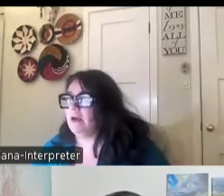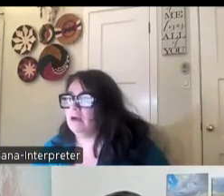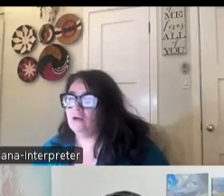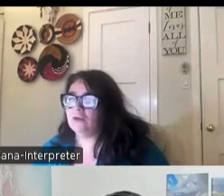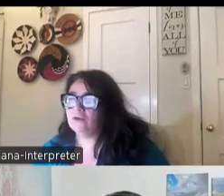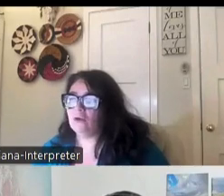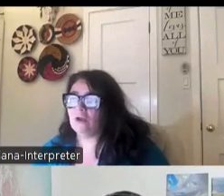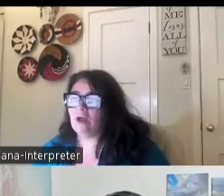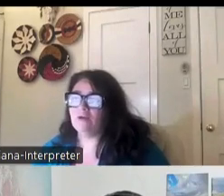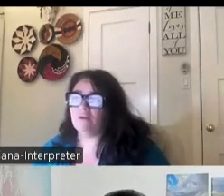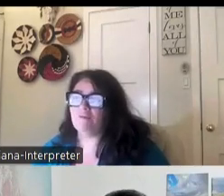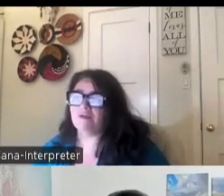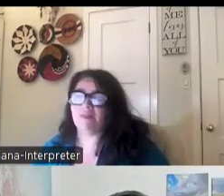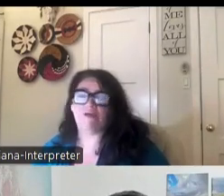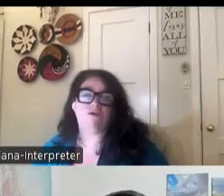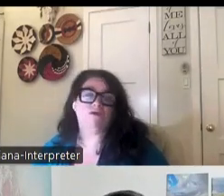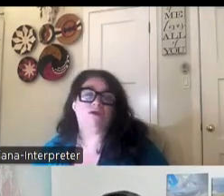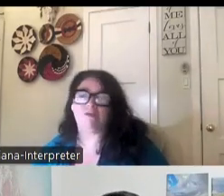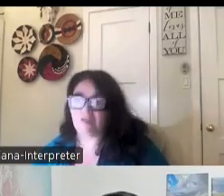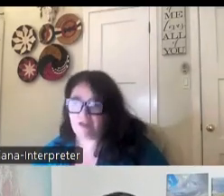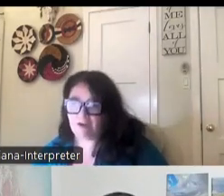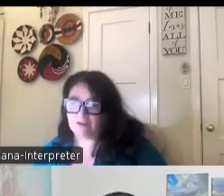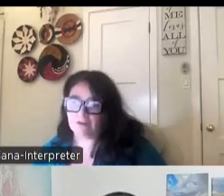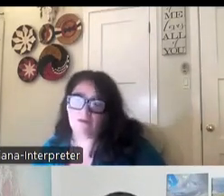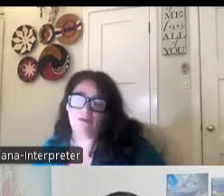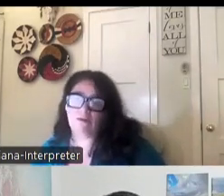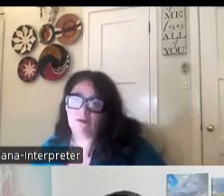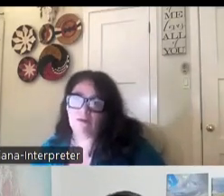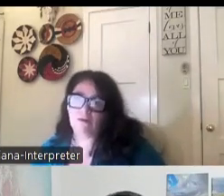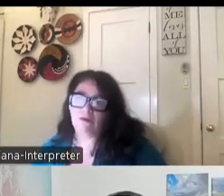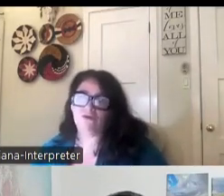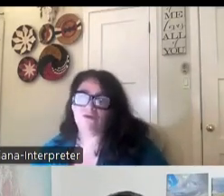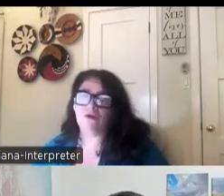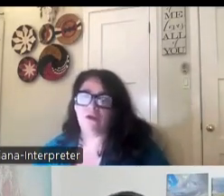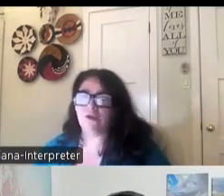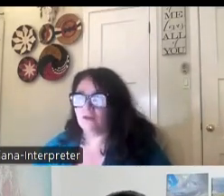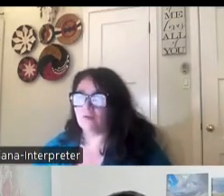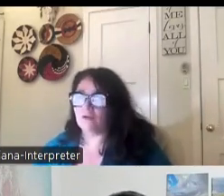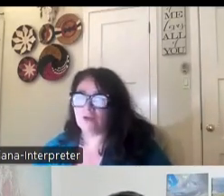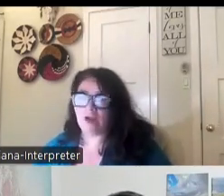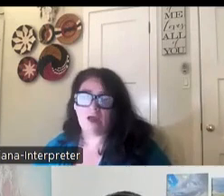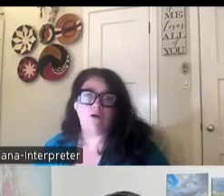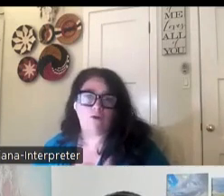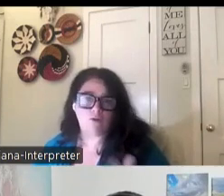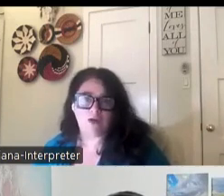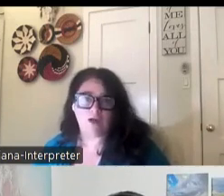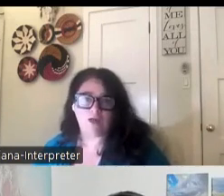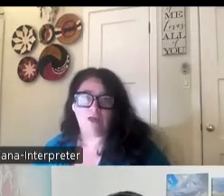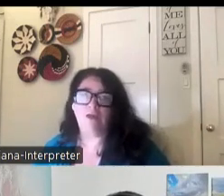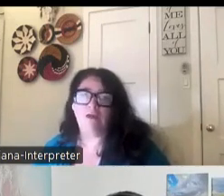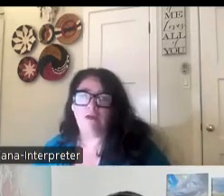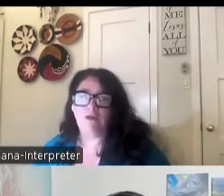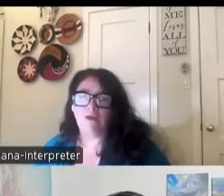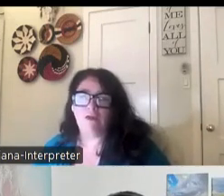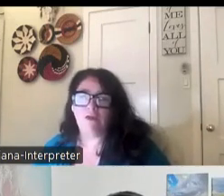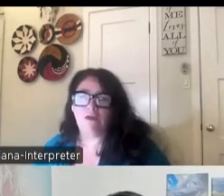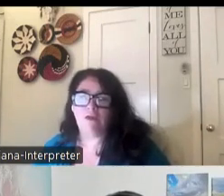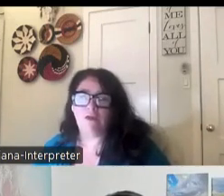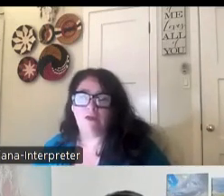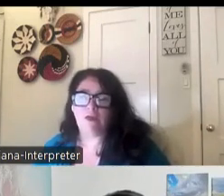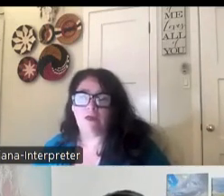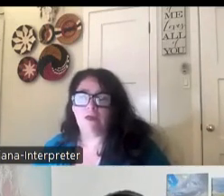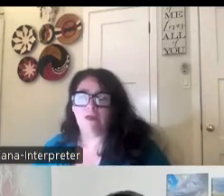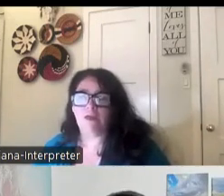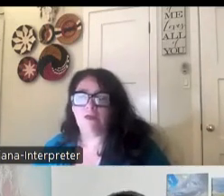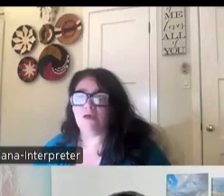to average precipitation. The main thing I want to illustrate here is that the mean precipitation change map is a bit of a